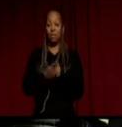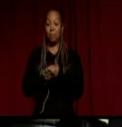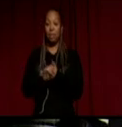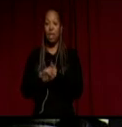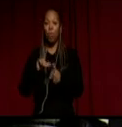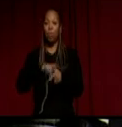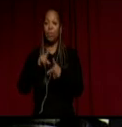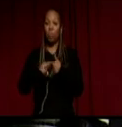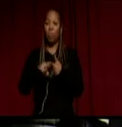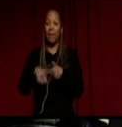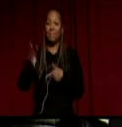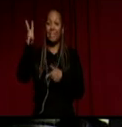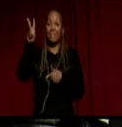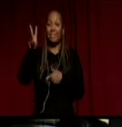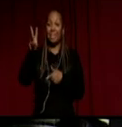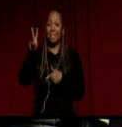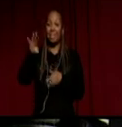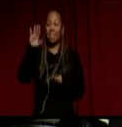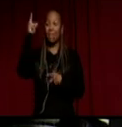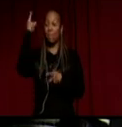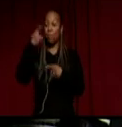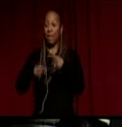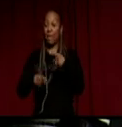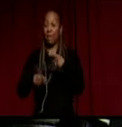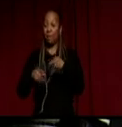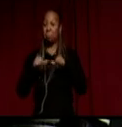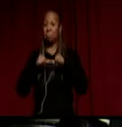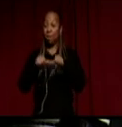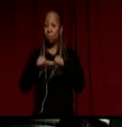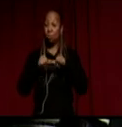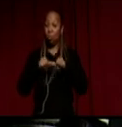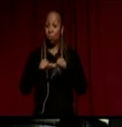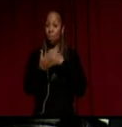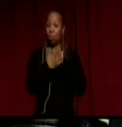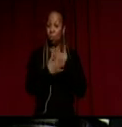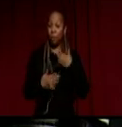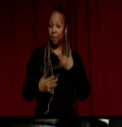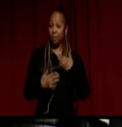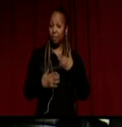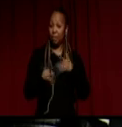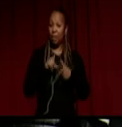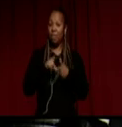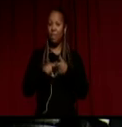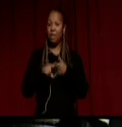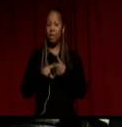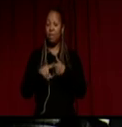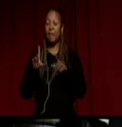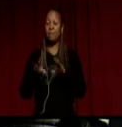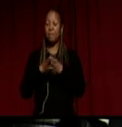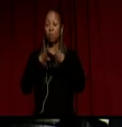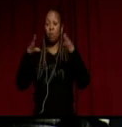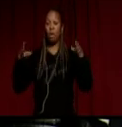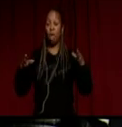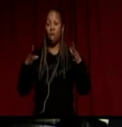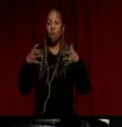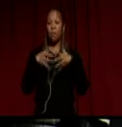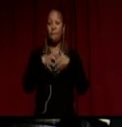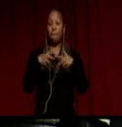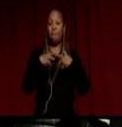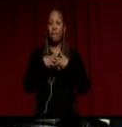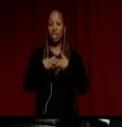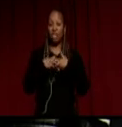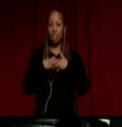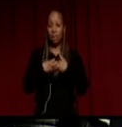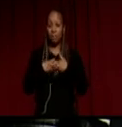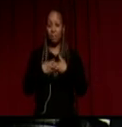get to 6 liters, if you can't sustain your oxygen level in your blood, then they have to put you on a ventilator. And that ventilator is to